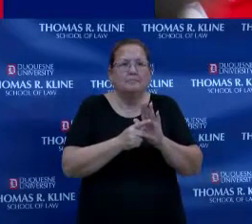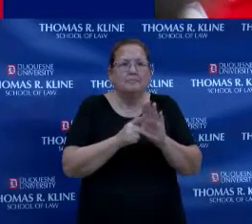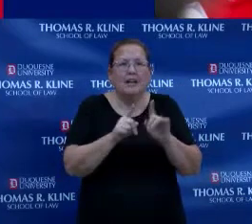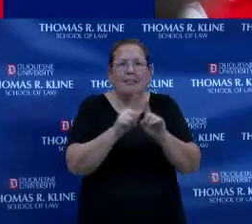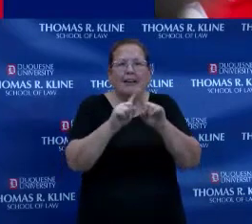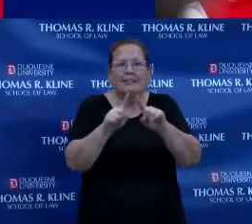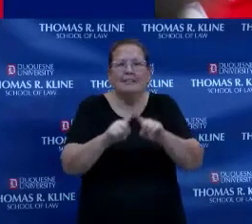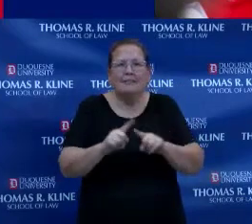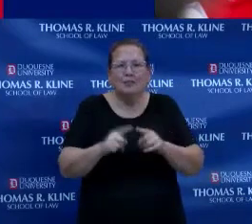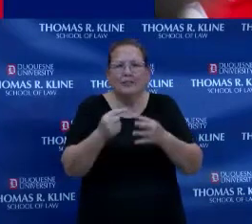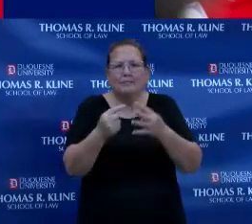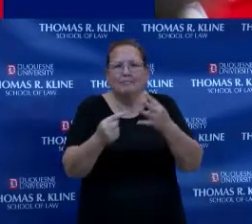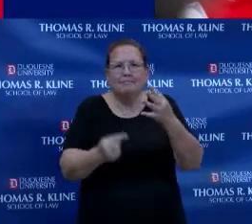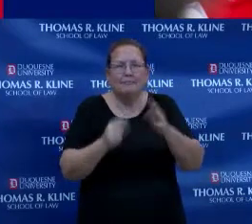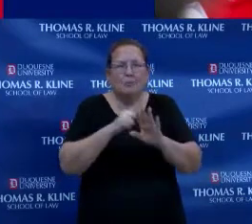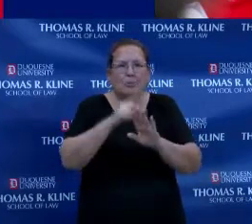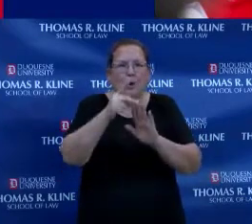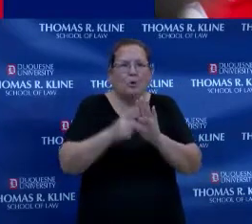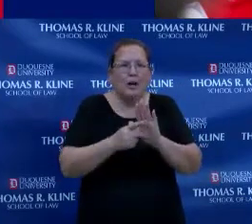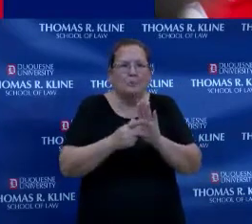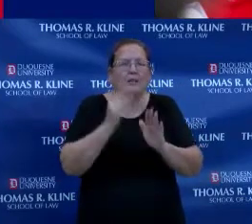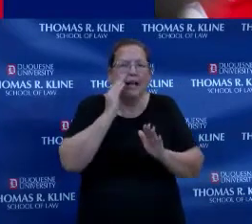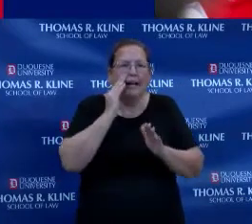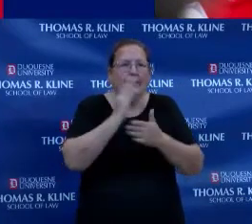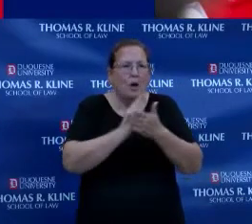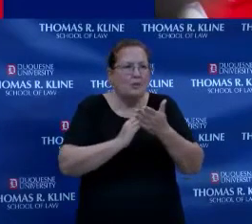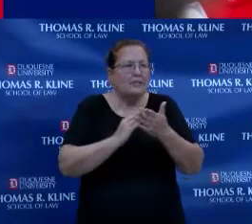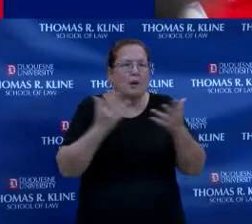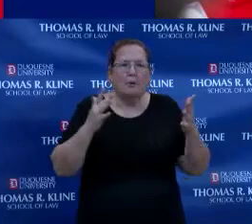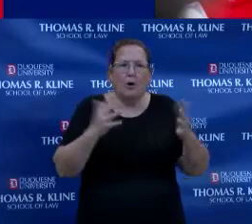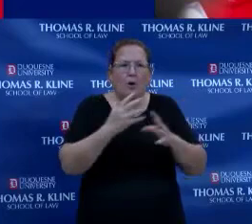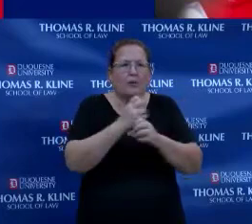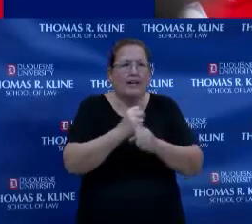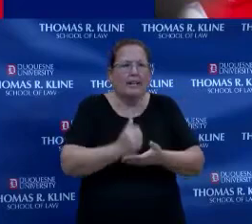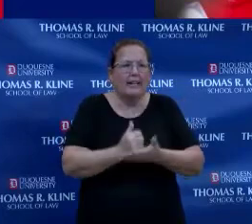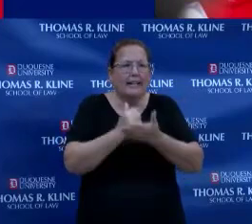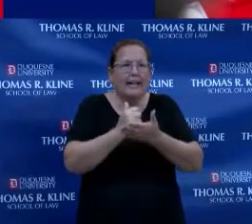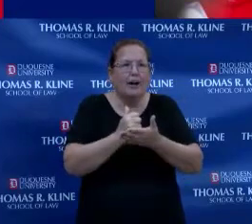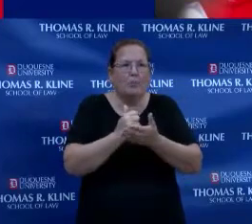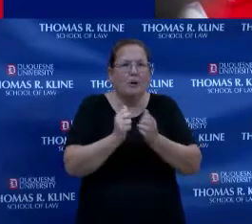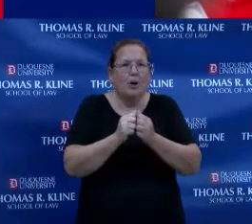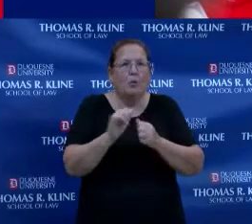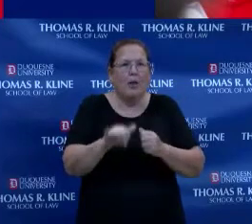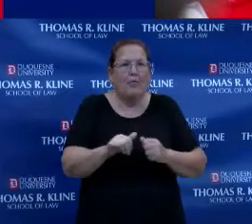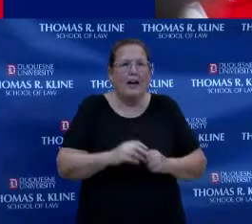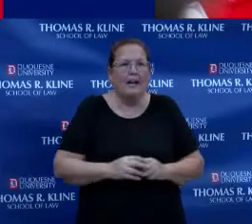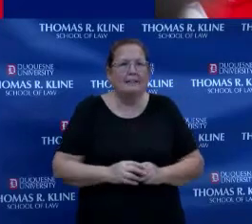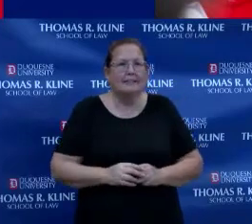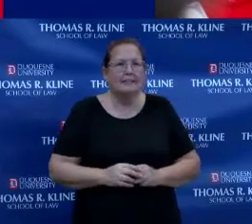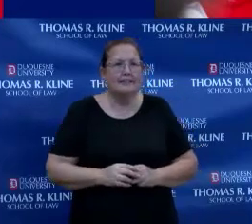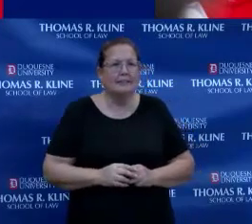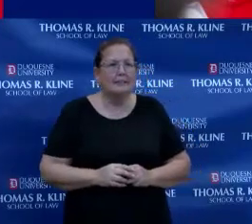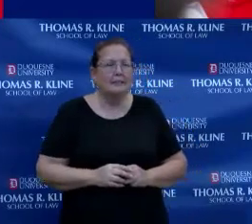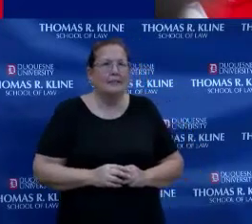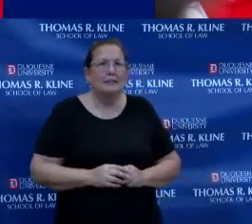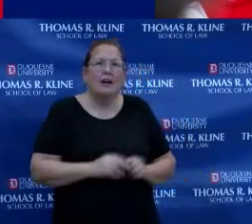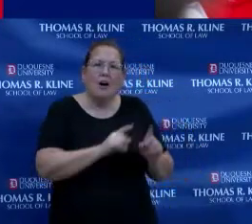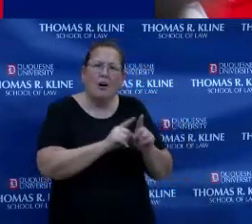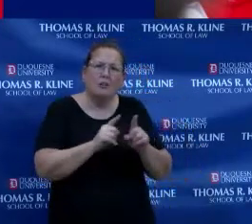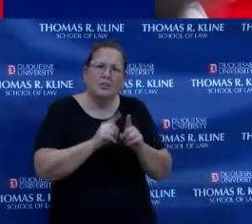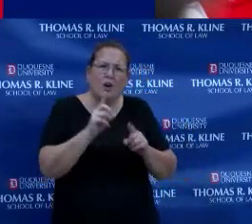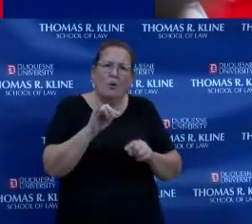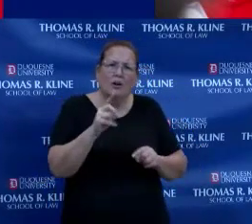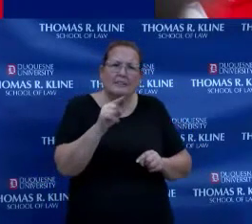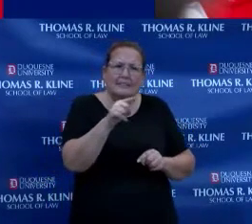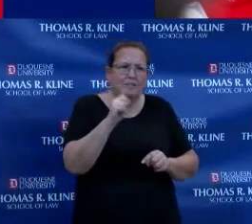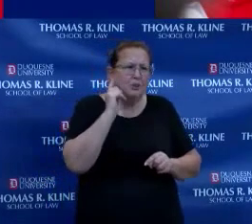know that some of our graduates are already getting help with bar prep materials through that. And by the way, did any of you hear